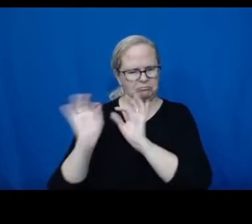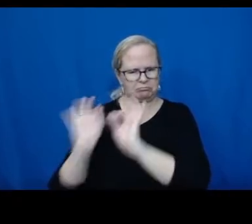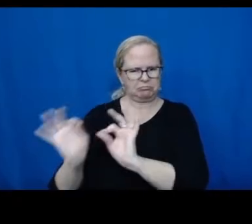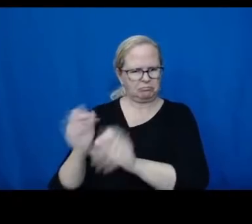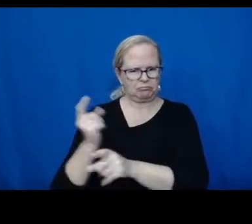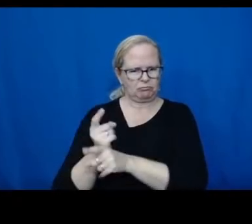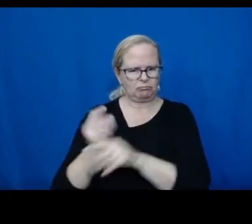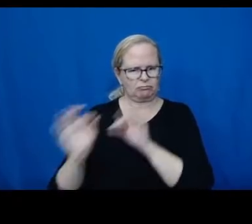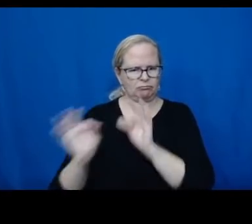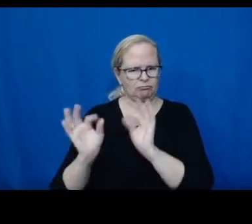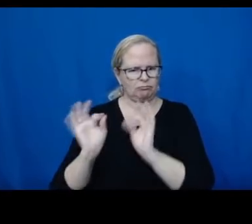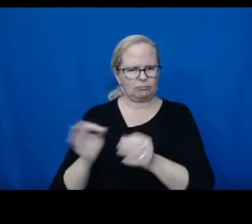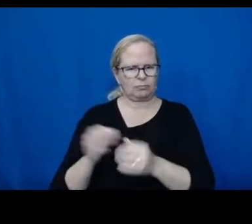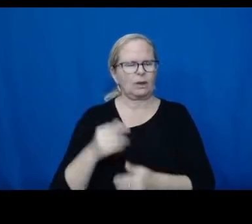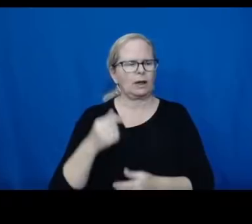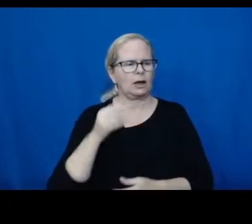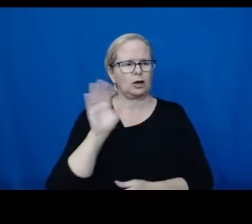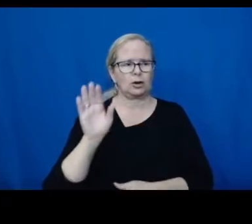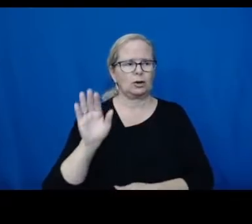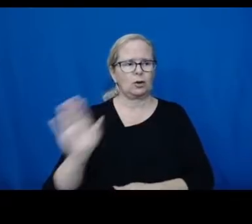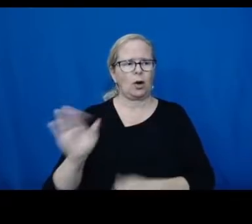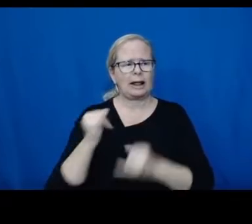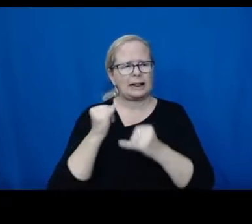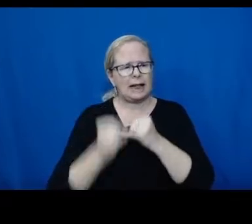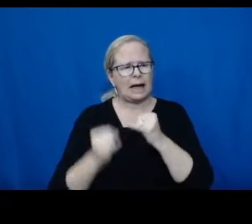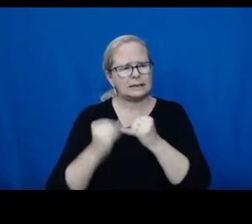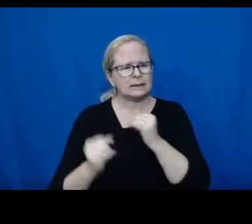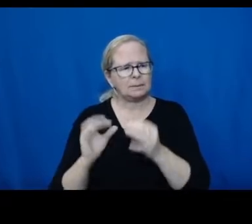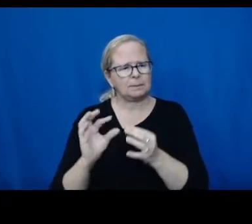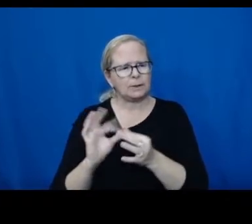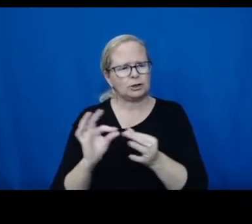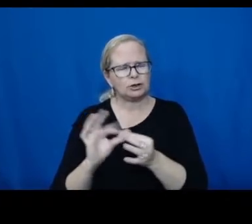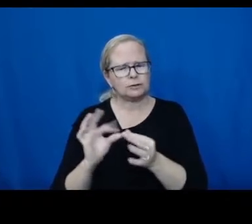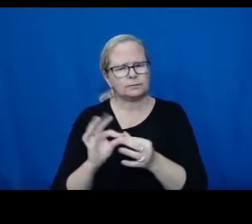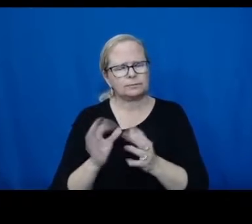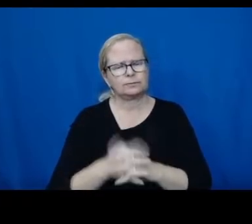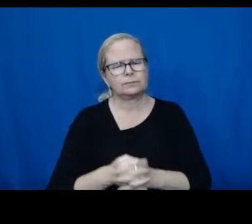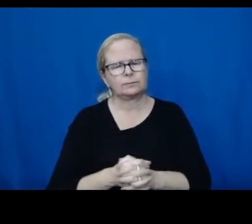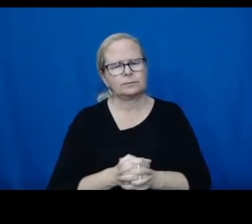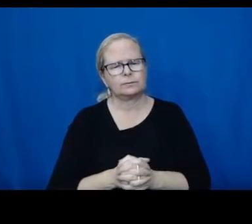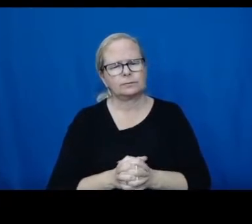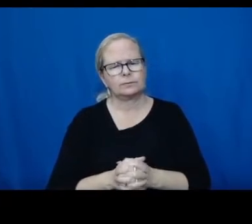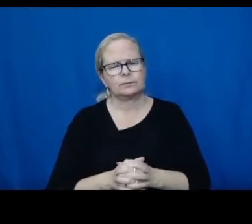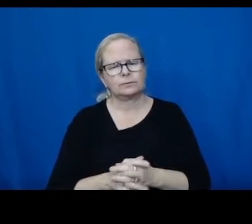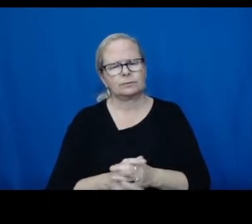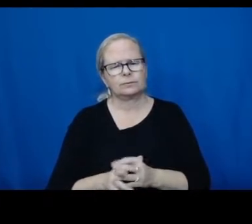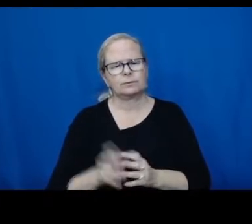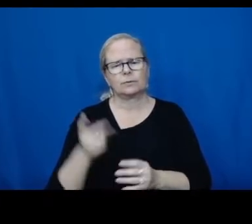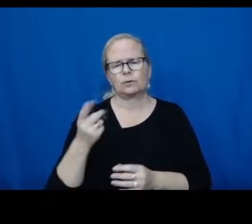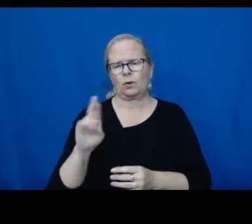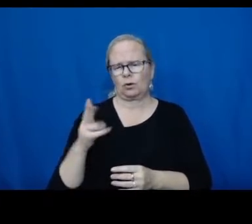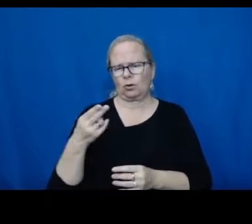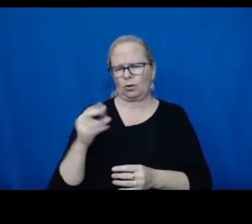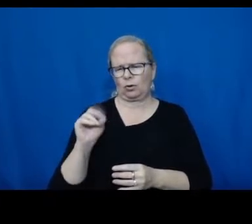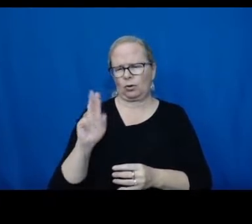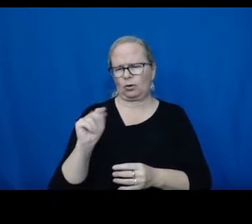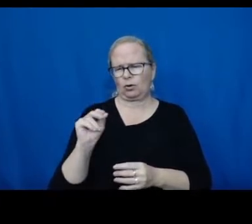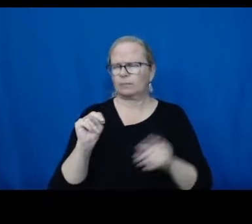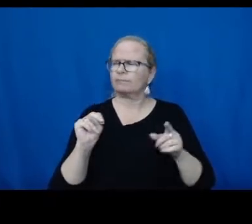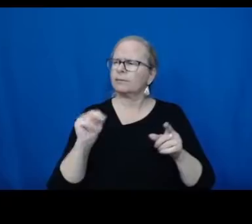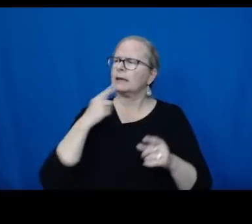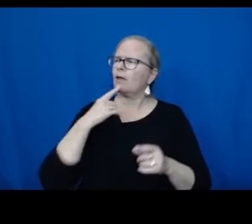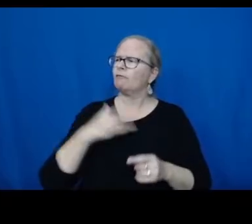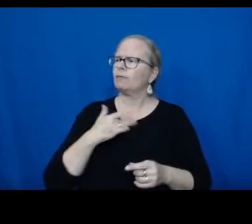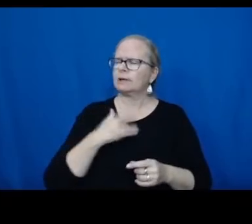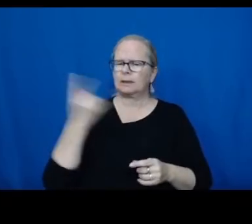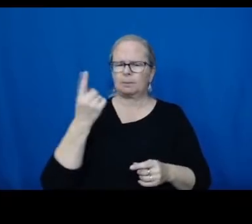the lack of humility with which we are approaching what we cannot know about the long-term effects of Delta for